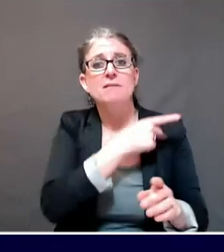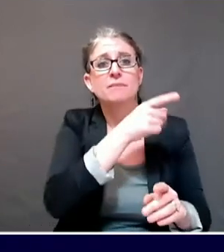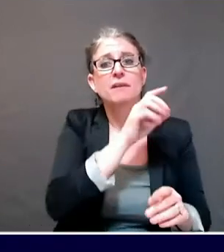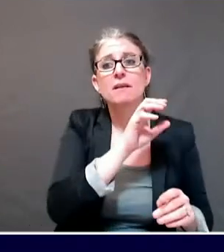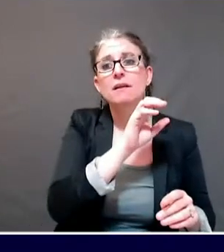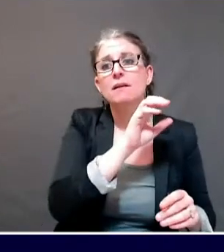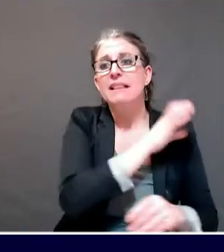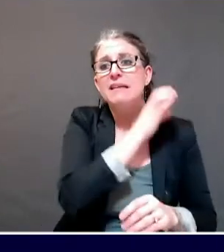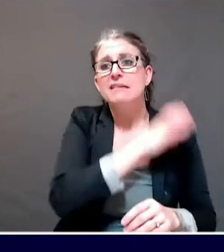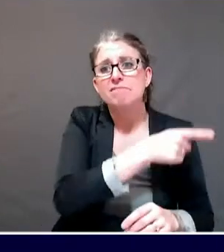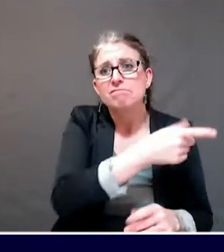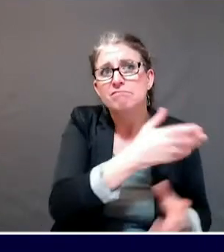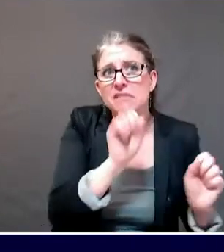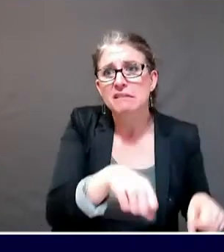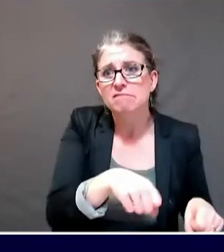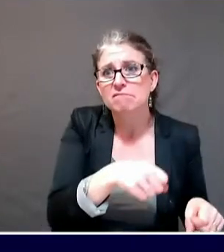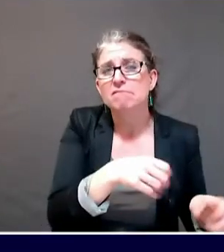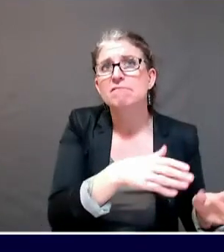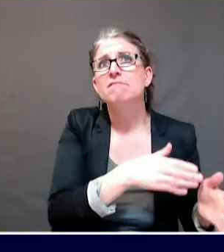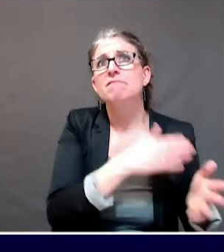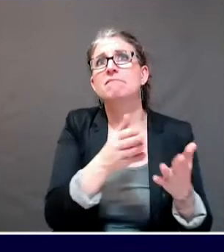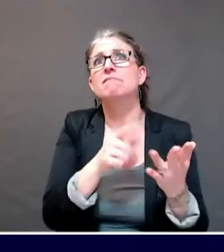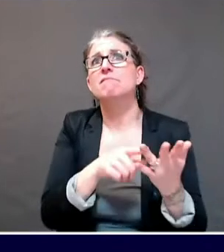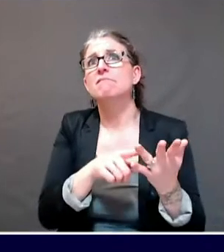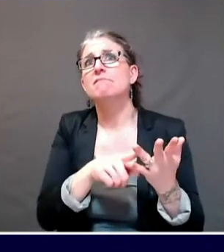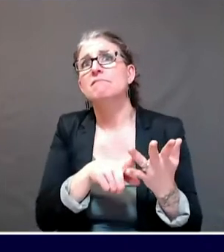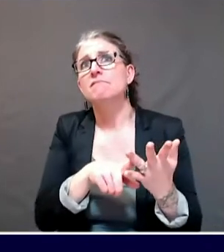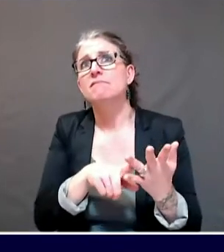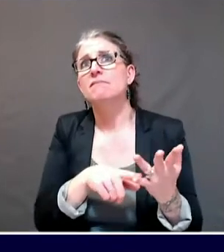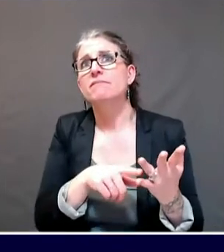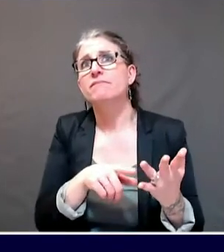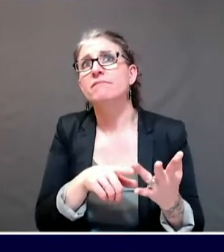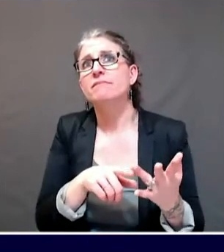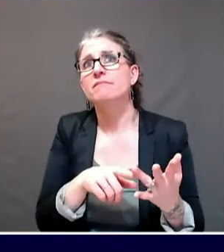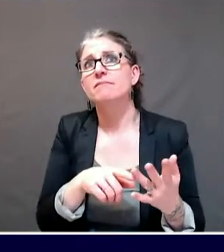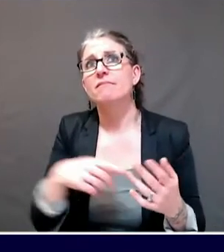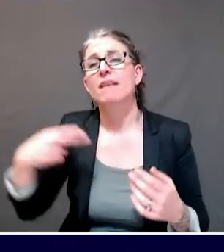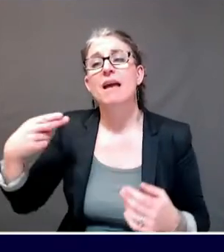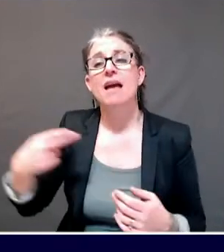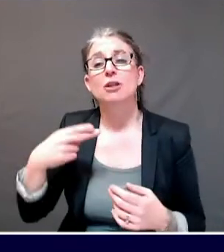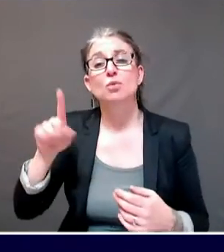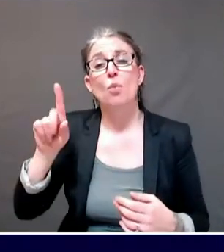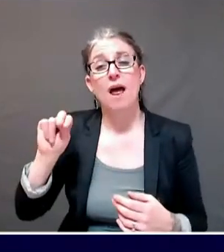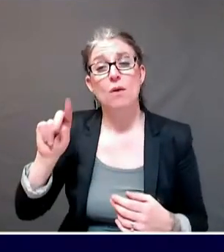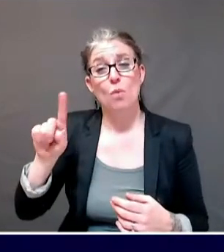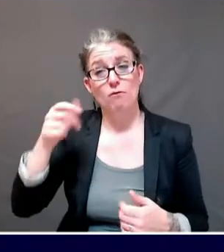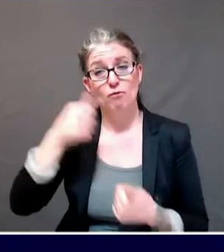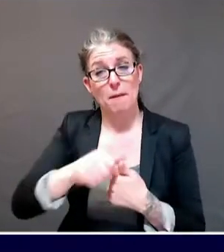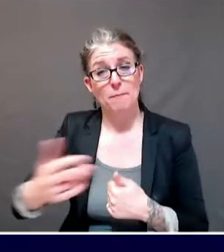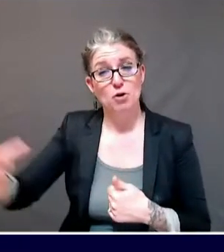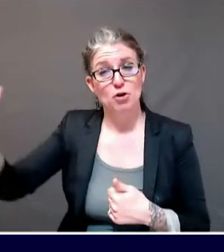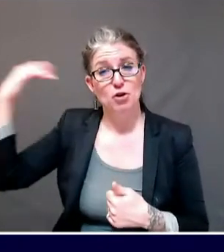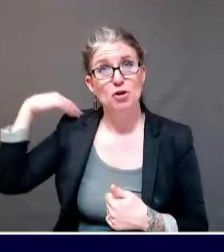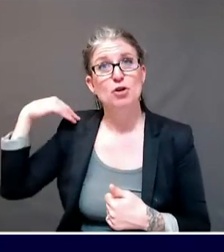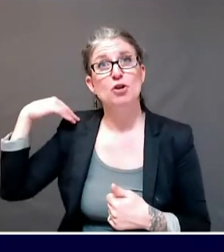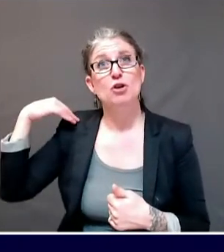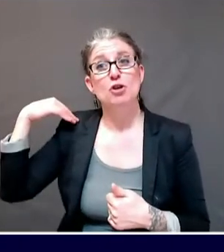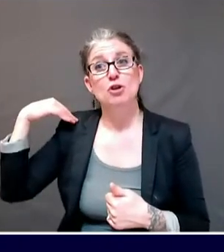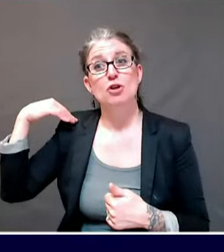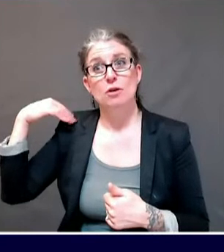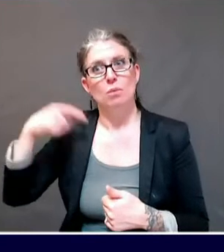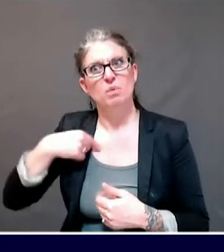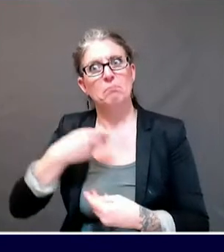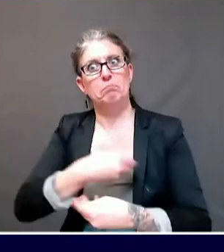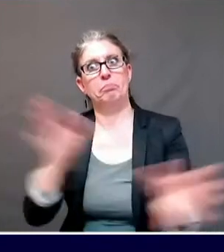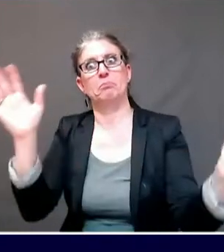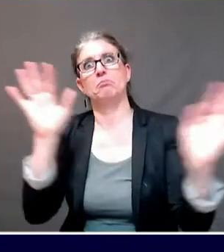operation. For example, as was done with the H1N1 mass vaccination, can we work with, say, large